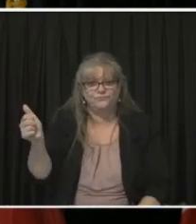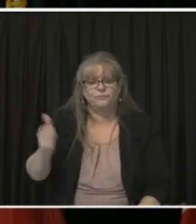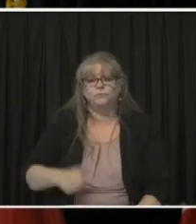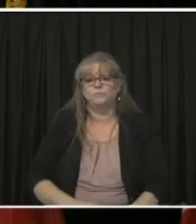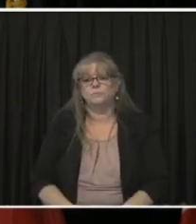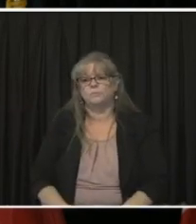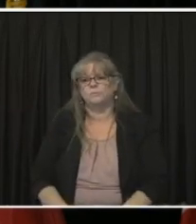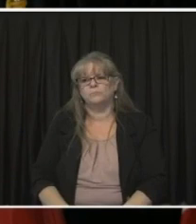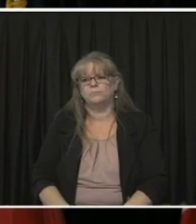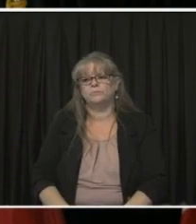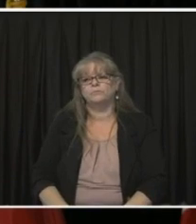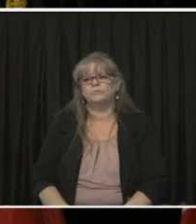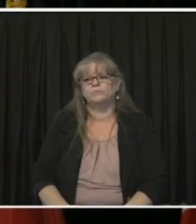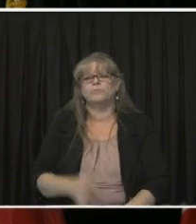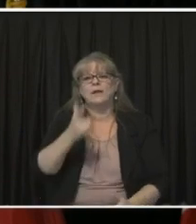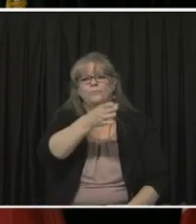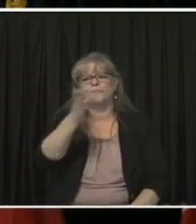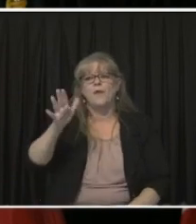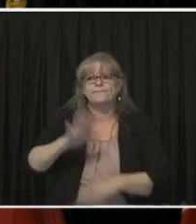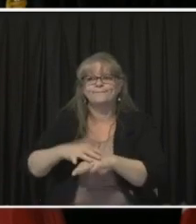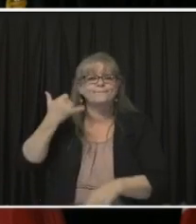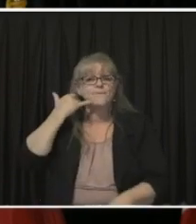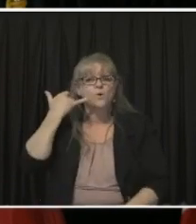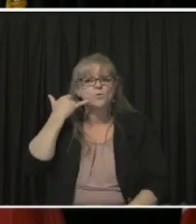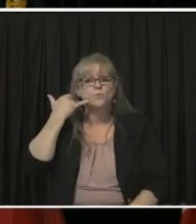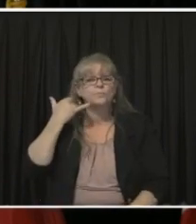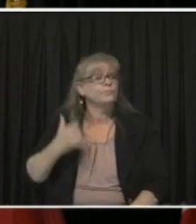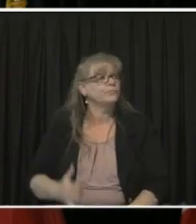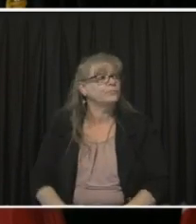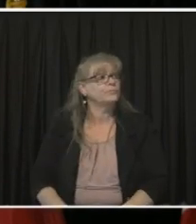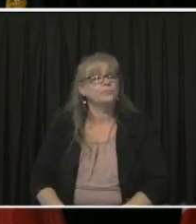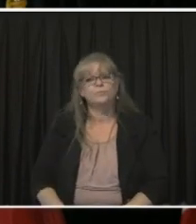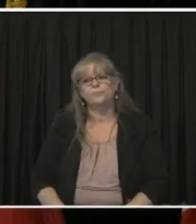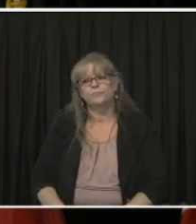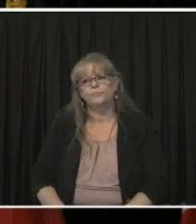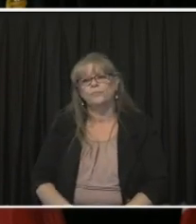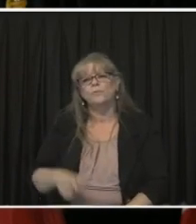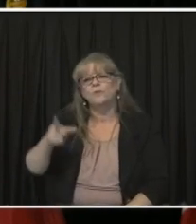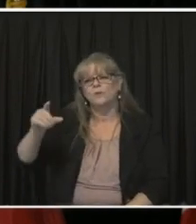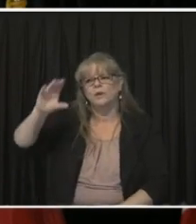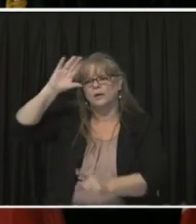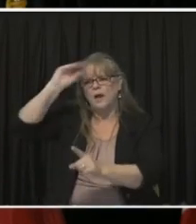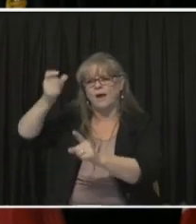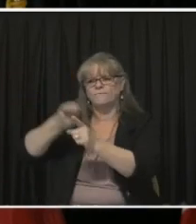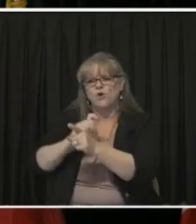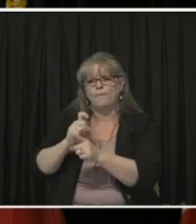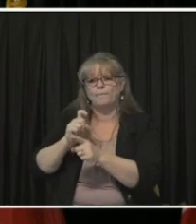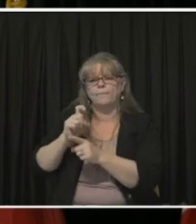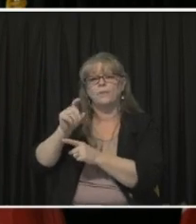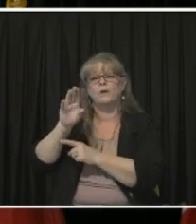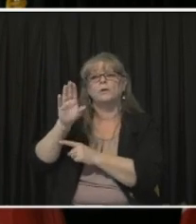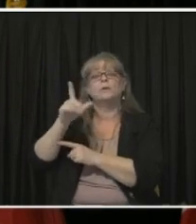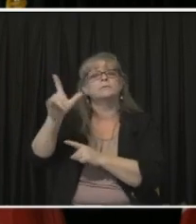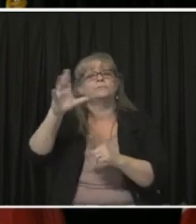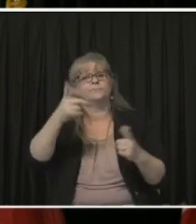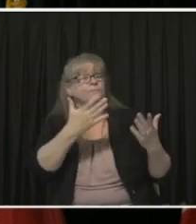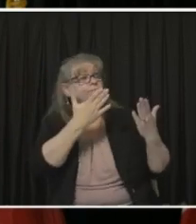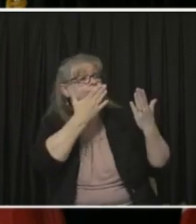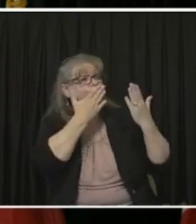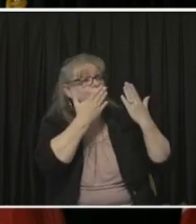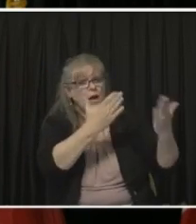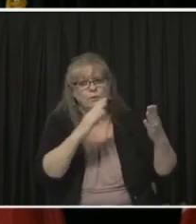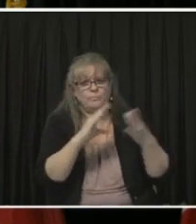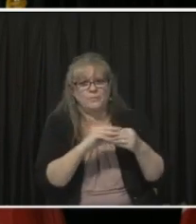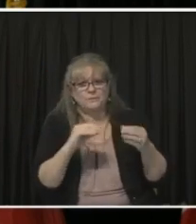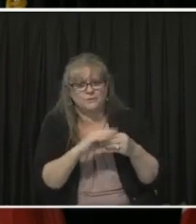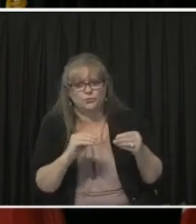Hello, Governor. This is Vinny Del Giudice at the Bloomberg News in Denver. Thank you for these briefings. Two questions. The Western